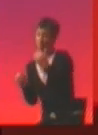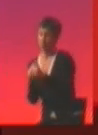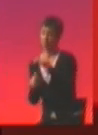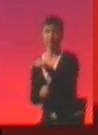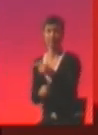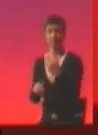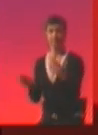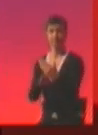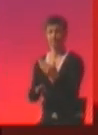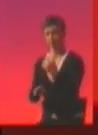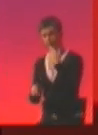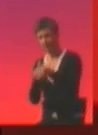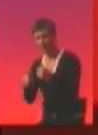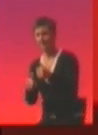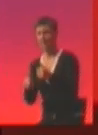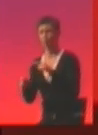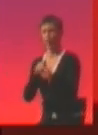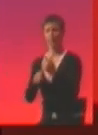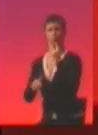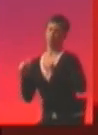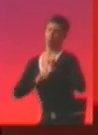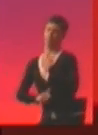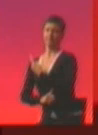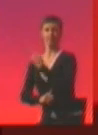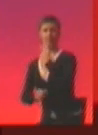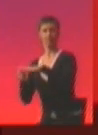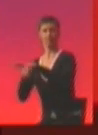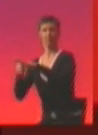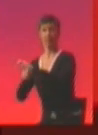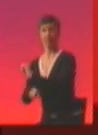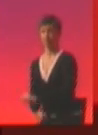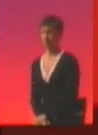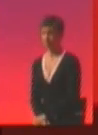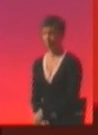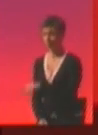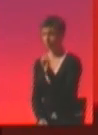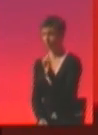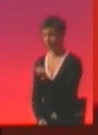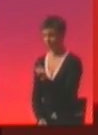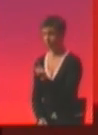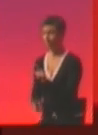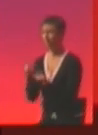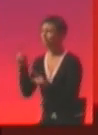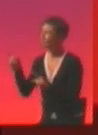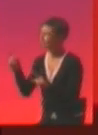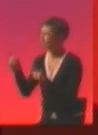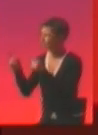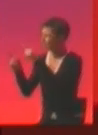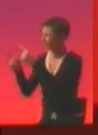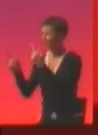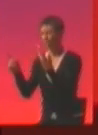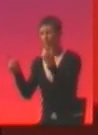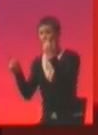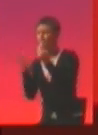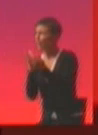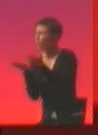and trying to claim the credit in the local papers. But hang on, where do they think the